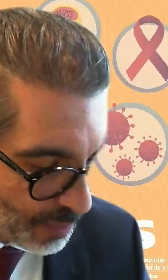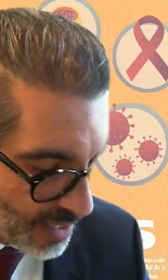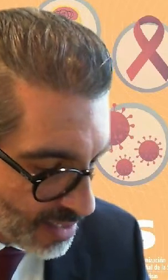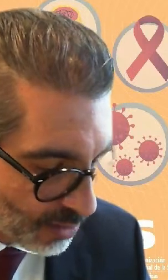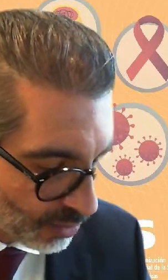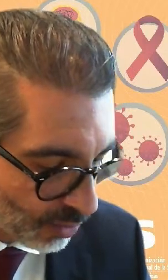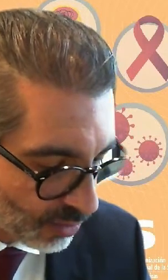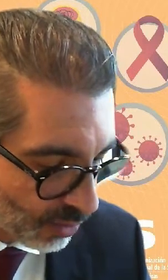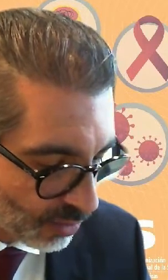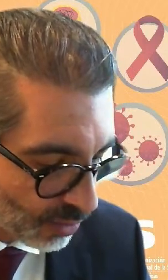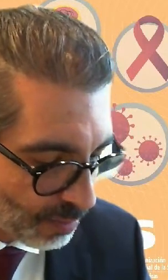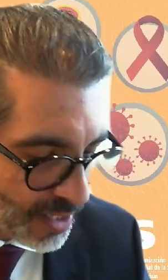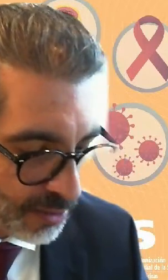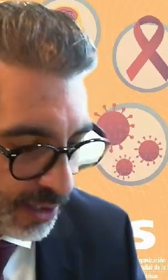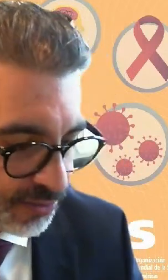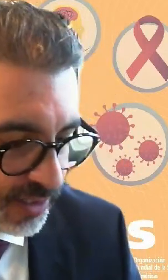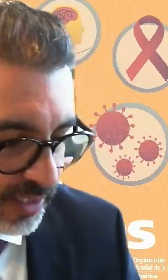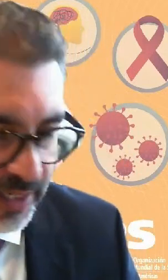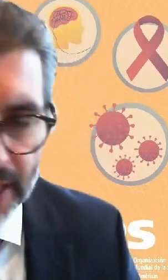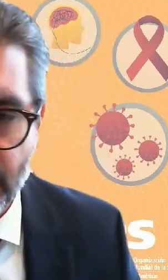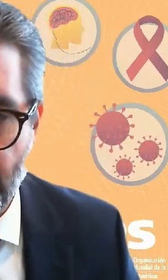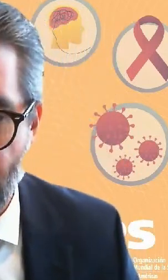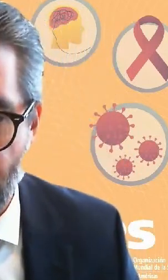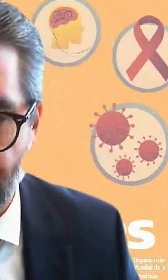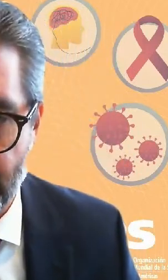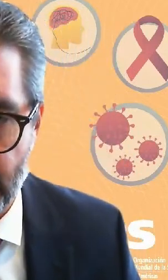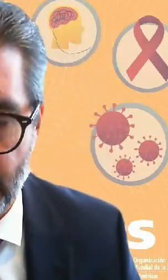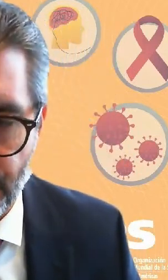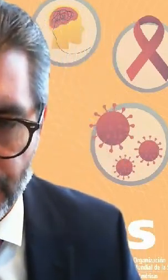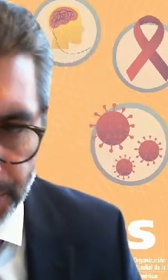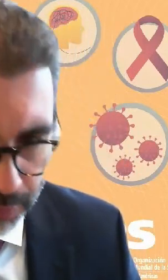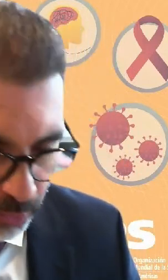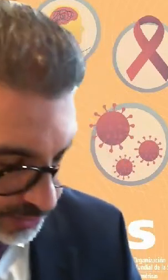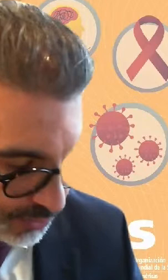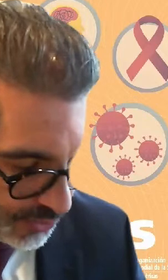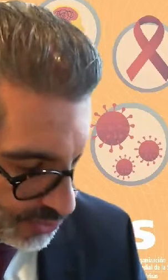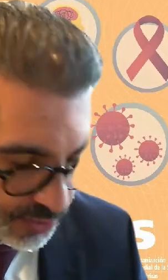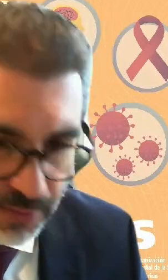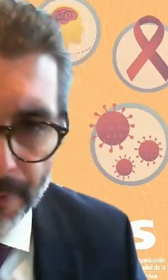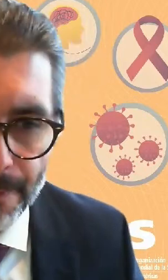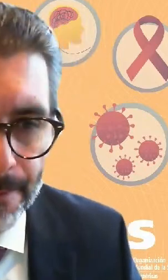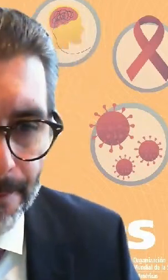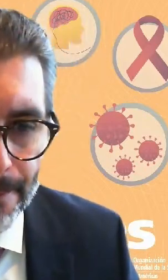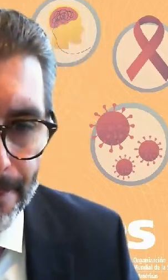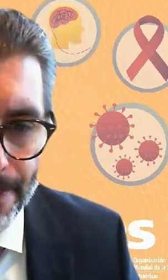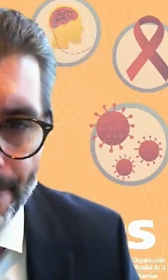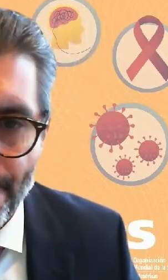health spending on mental health has been measured in your models.